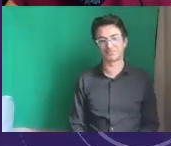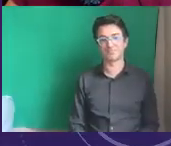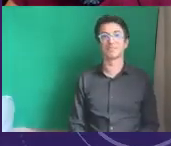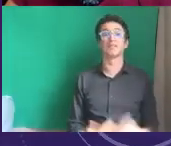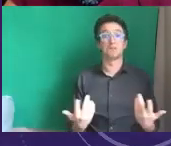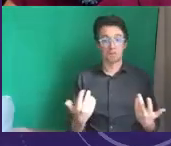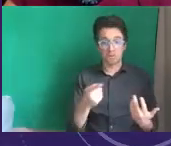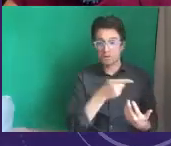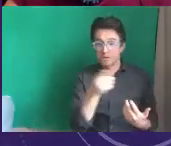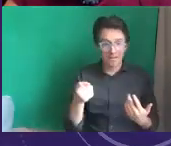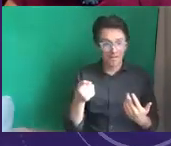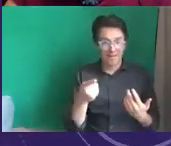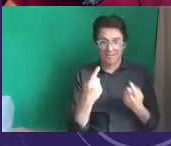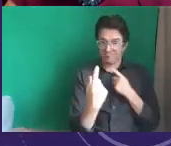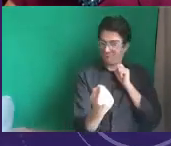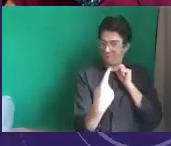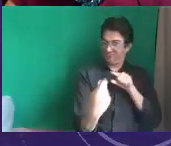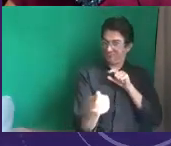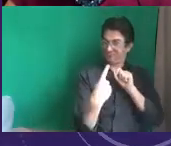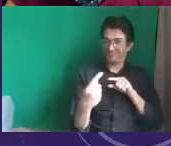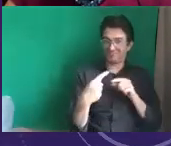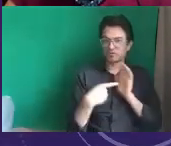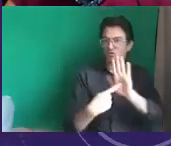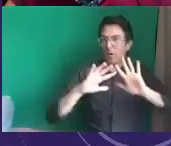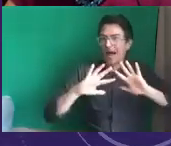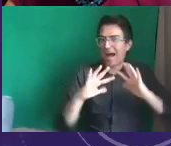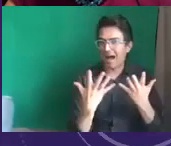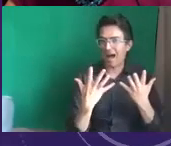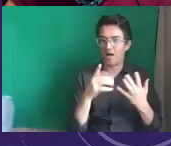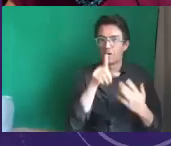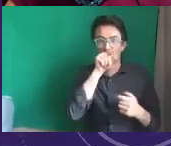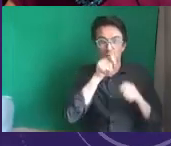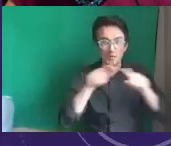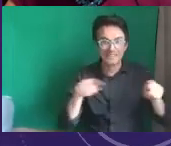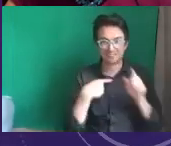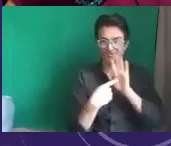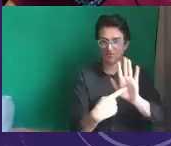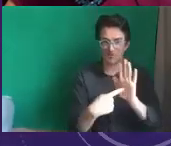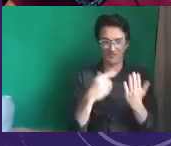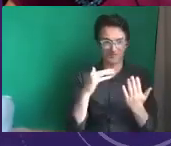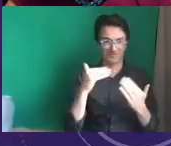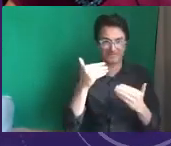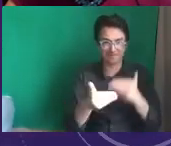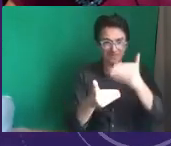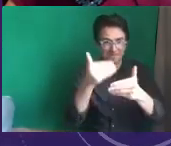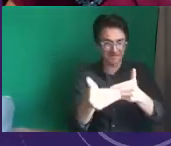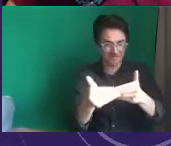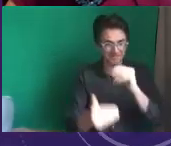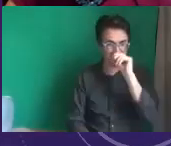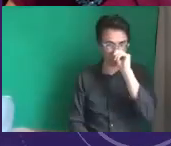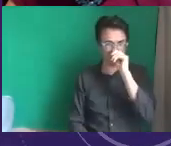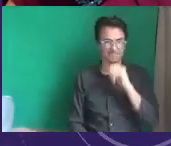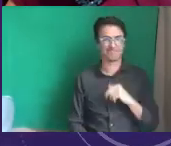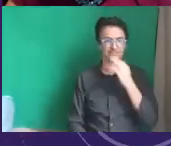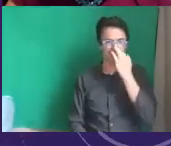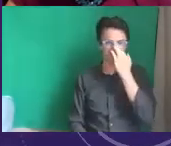steps. Twitter has the ability to add alt text to images in a tweet, but you have to